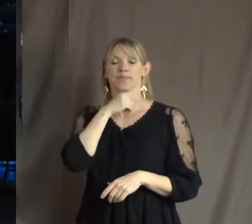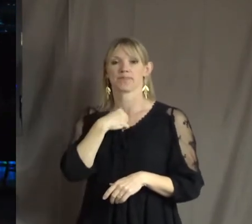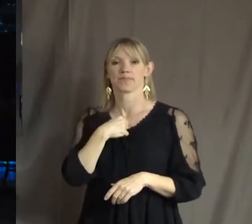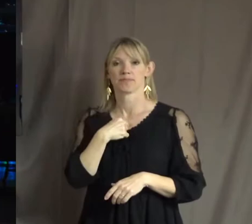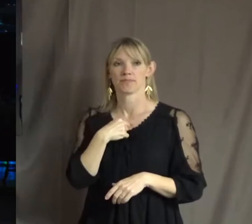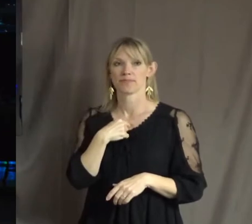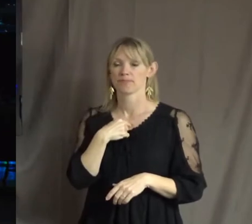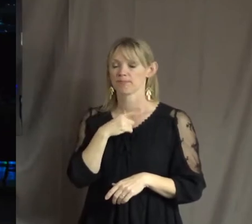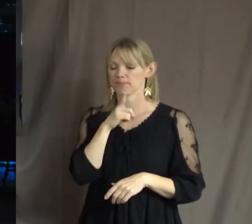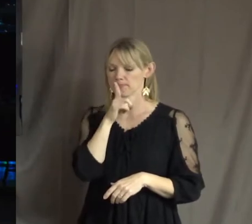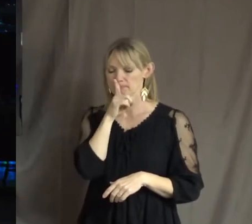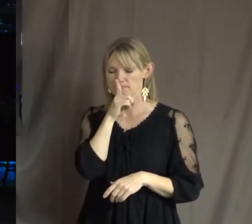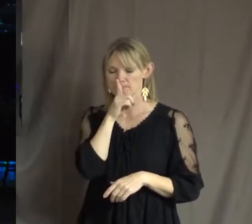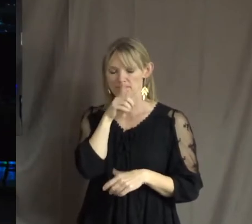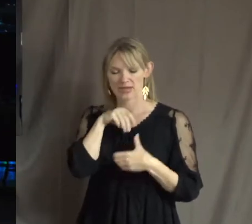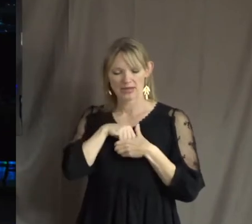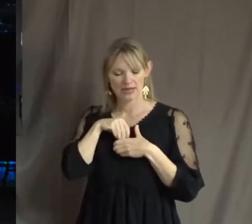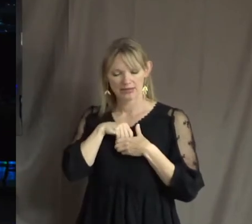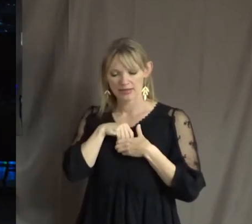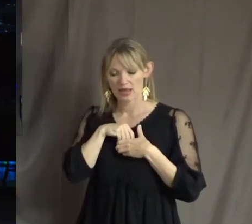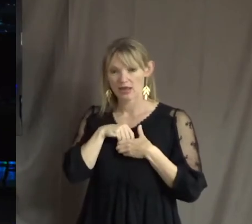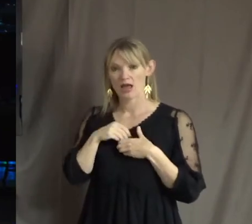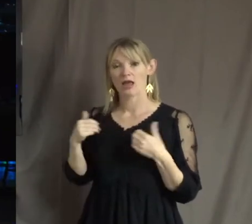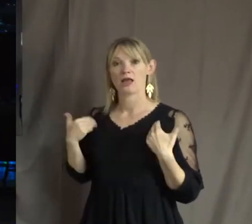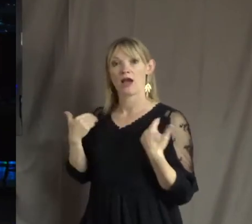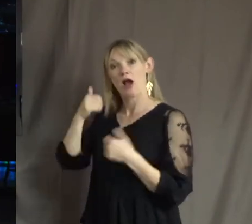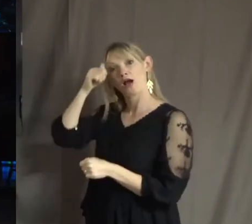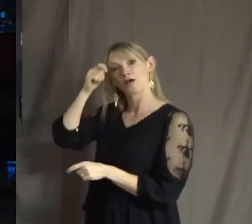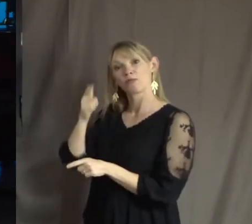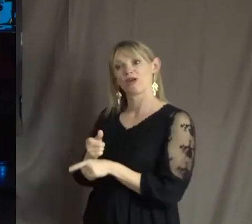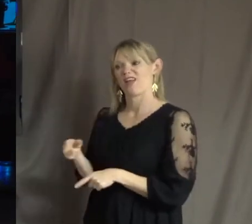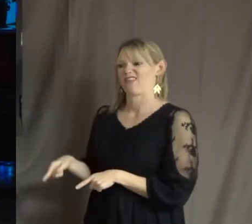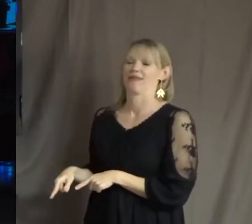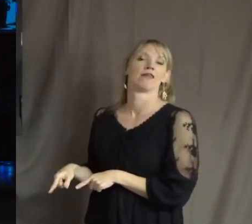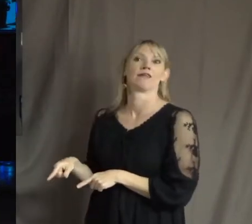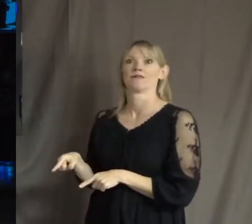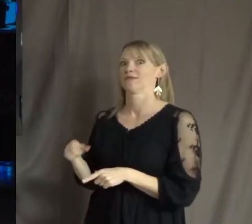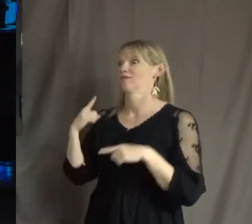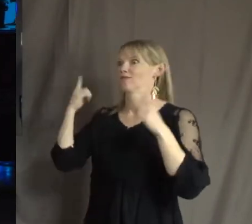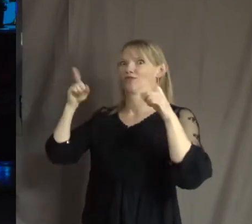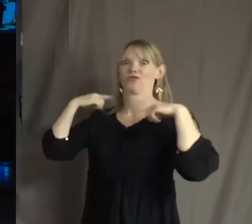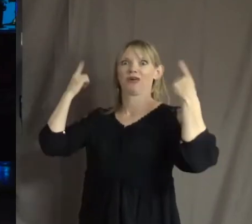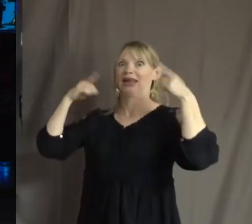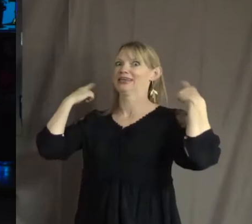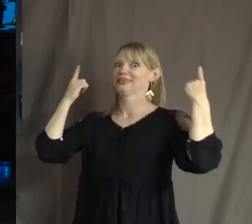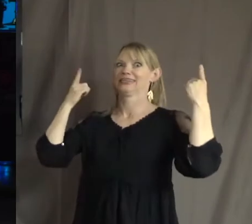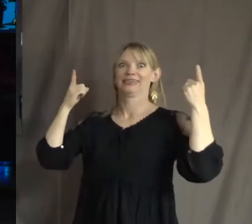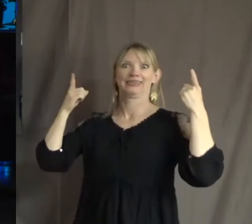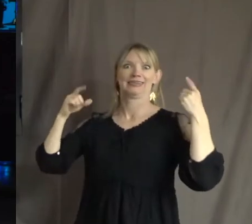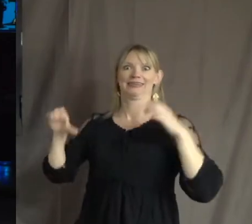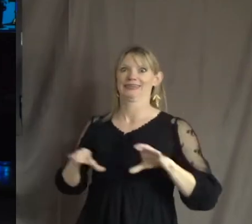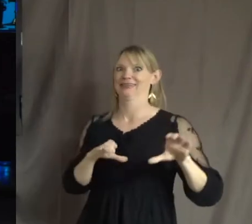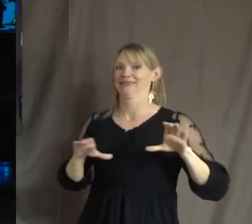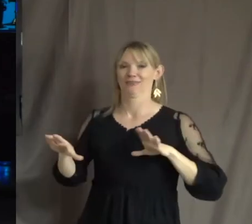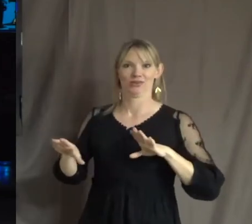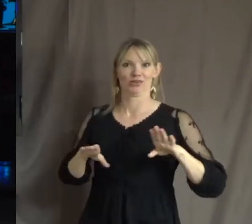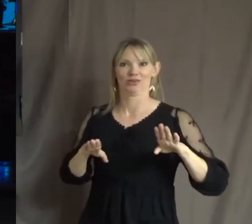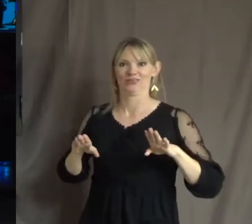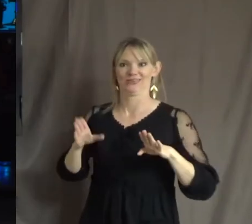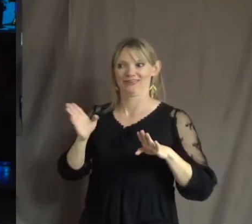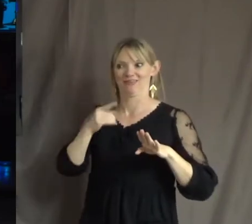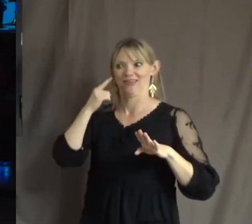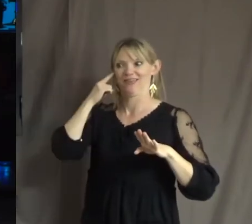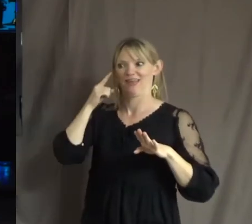So quiet within myself. Whereas my little brother acted out. He did crazy things that we never would have thought he would have